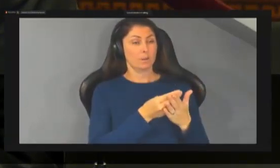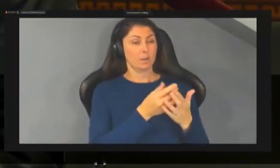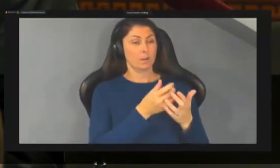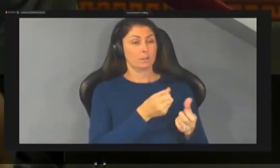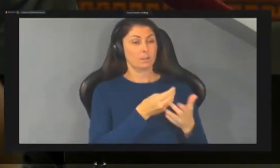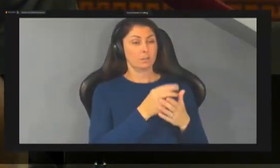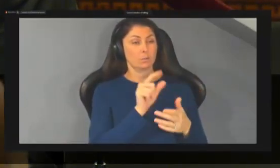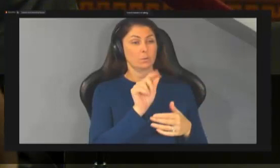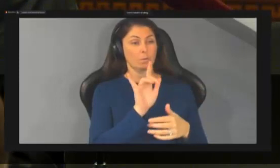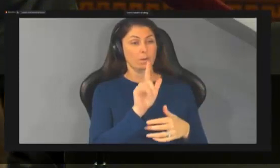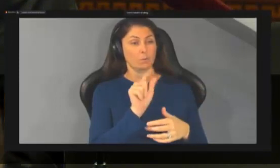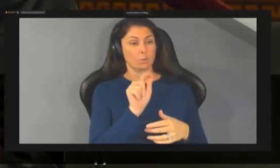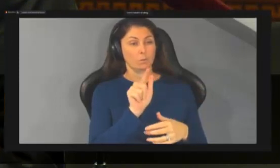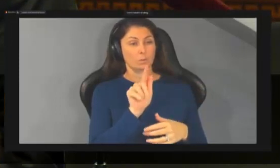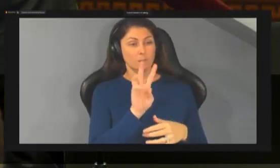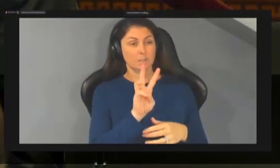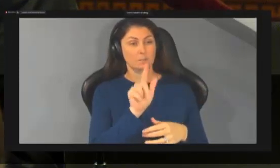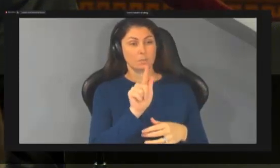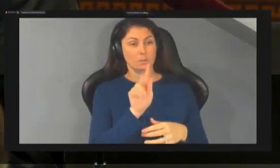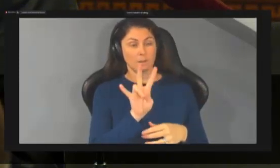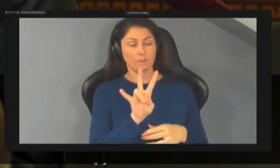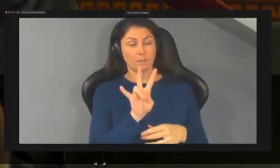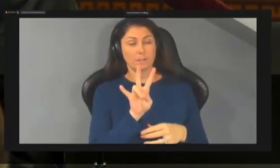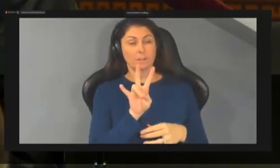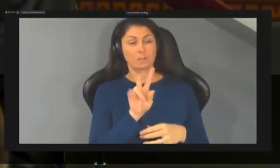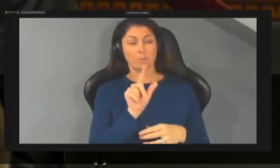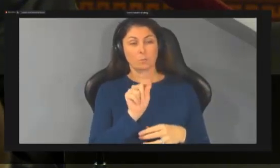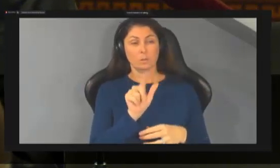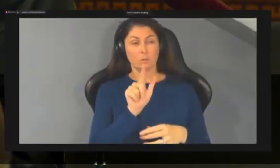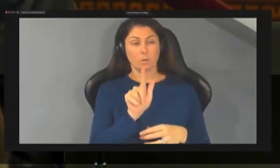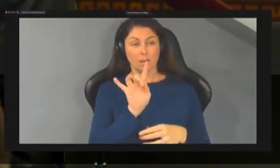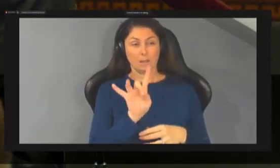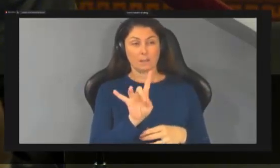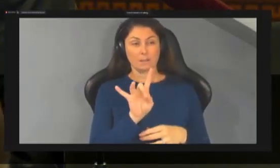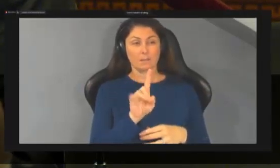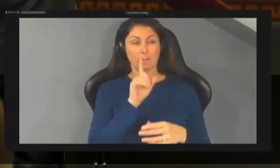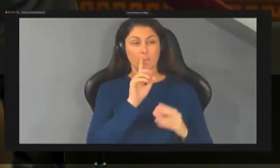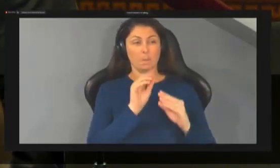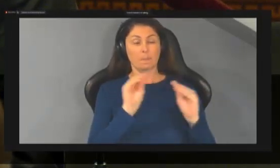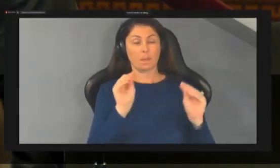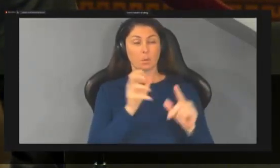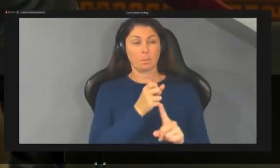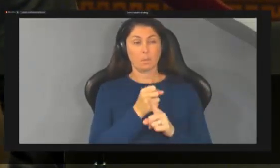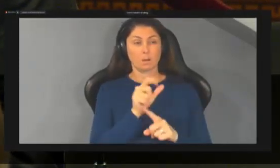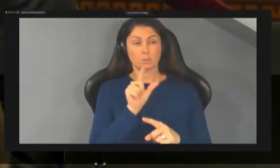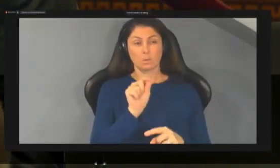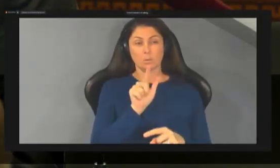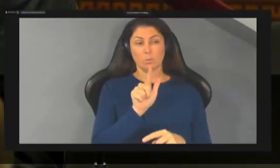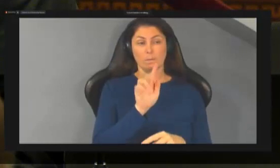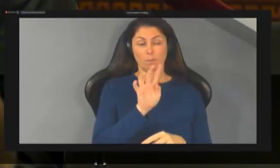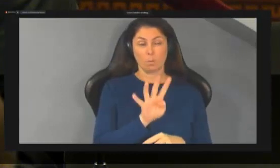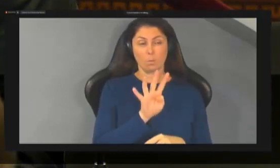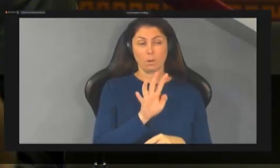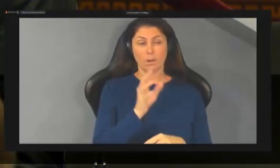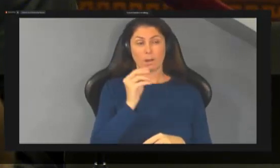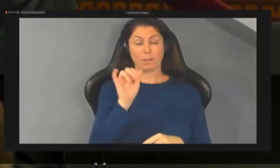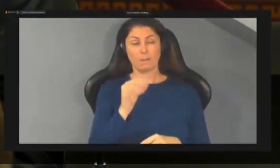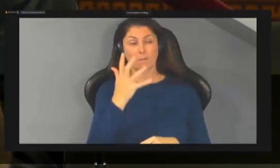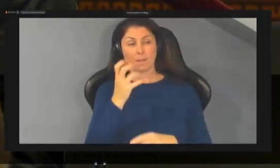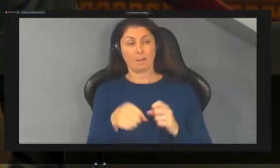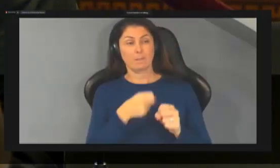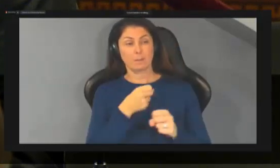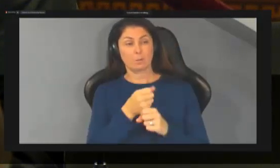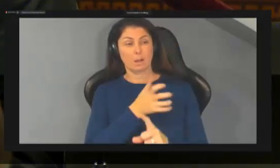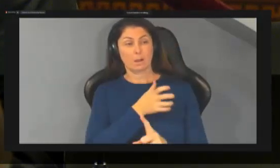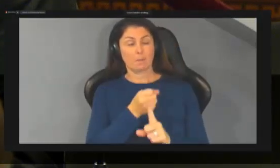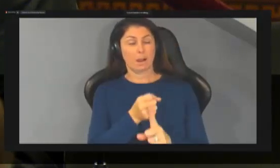2025, 2026, 2027, and 2028. There is no impact in 2024. And the five-year impact is